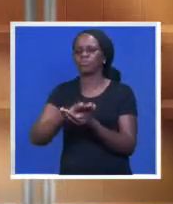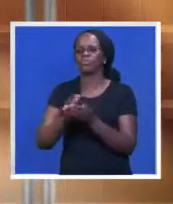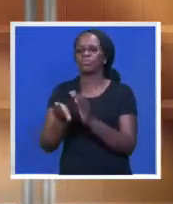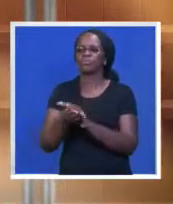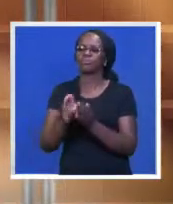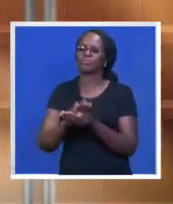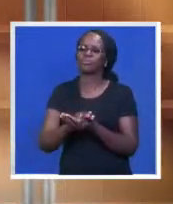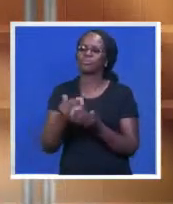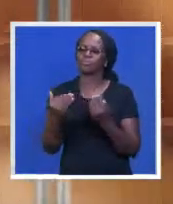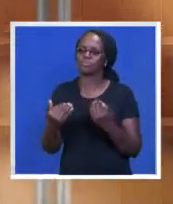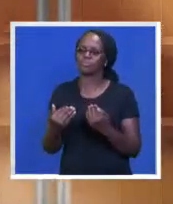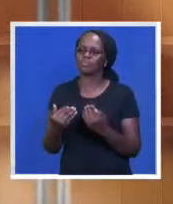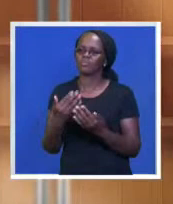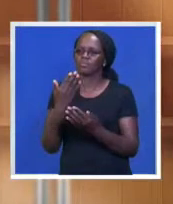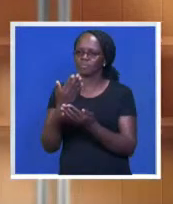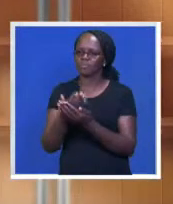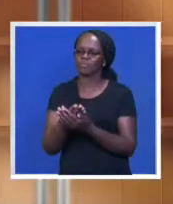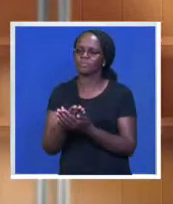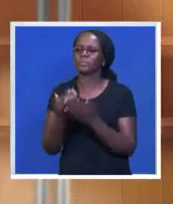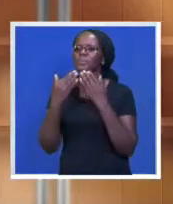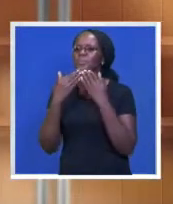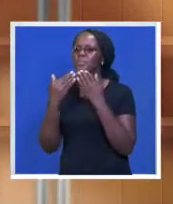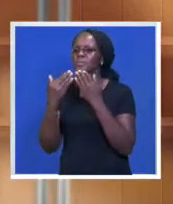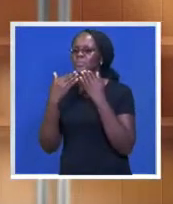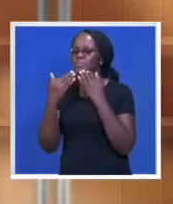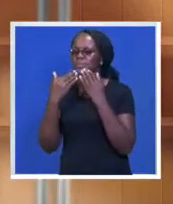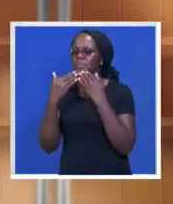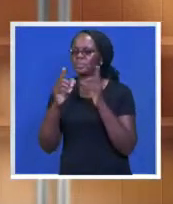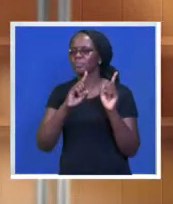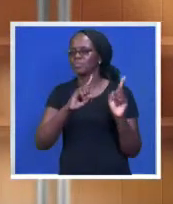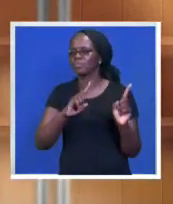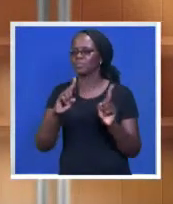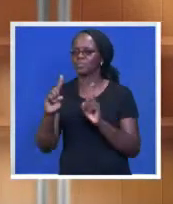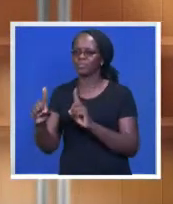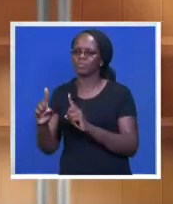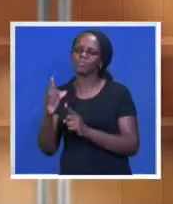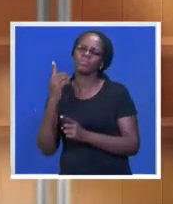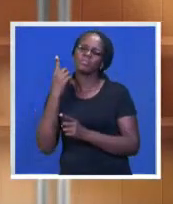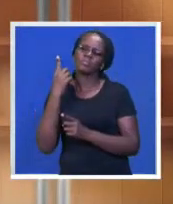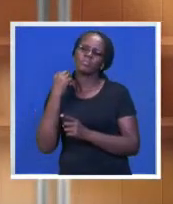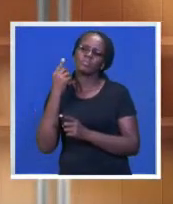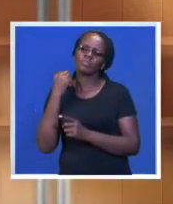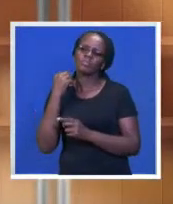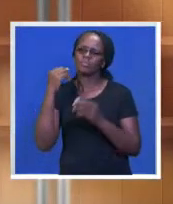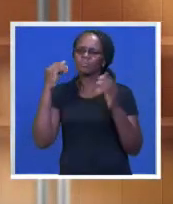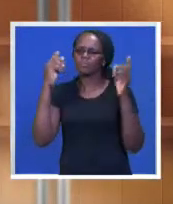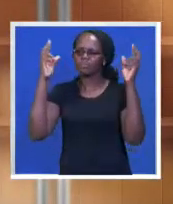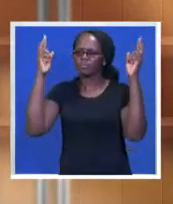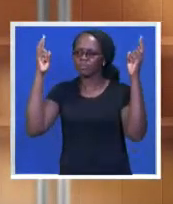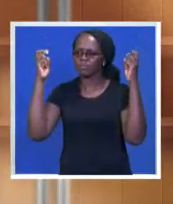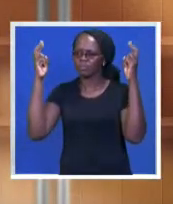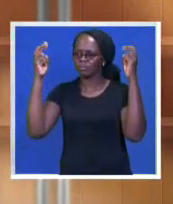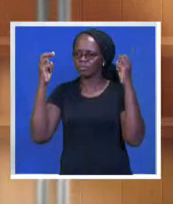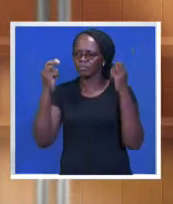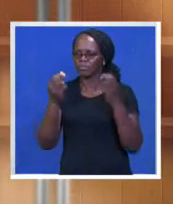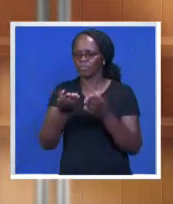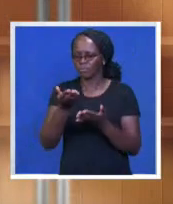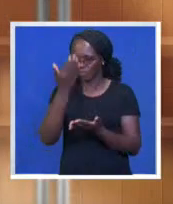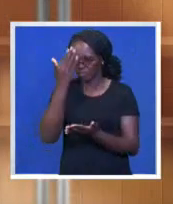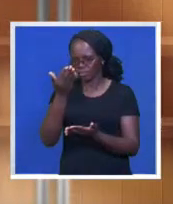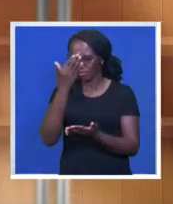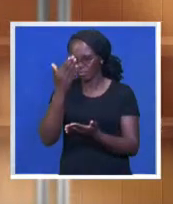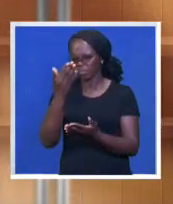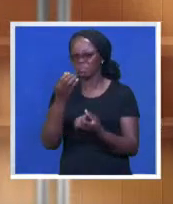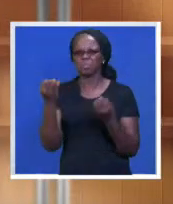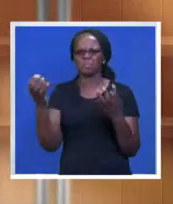everything back to Lerato. Thank you very much, Mr. Mkonda. It was a very interesting lesson and we learned a lot about taking care